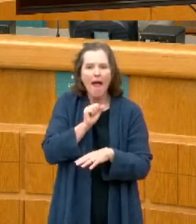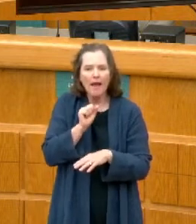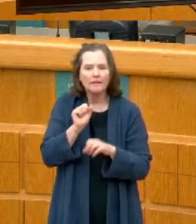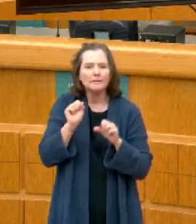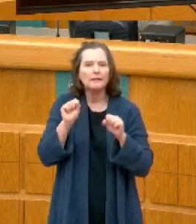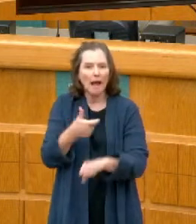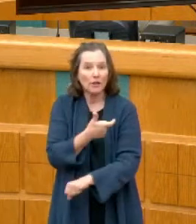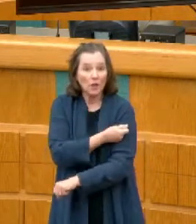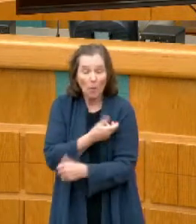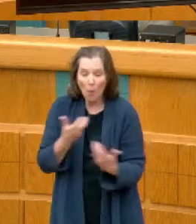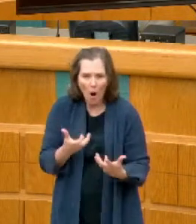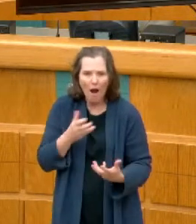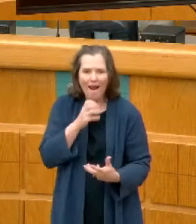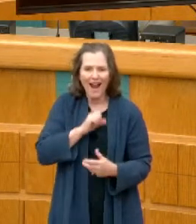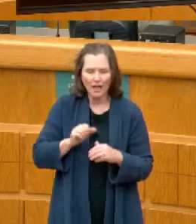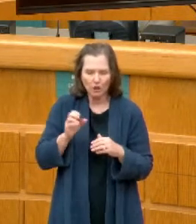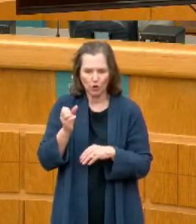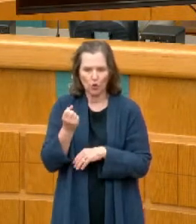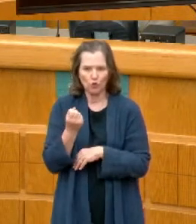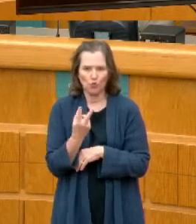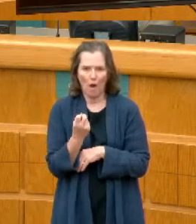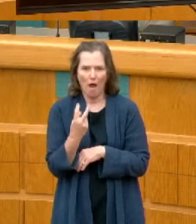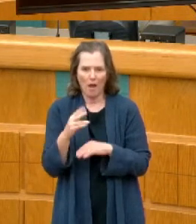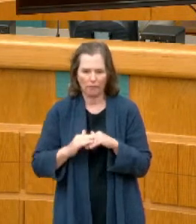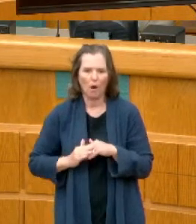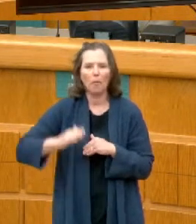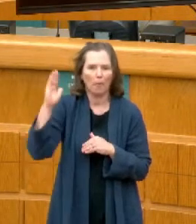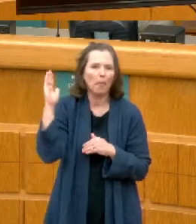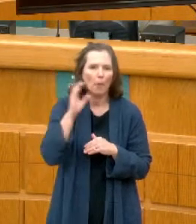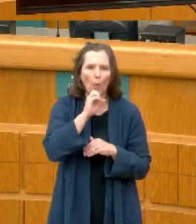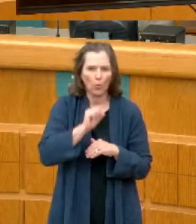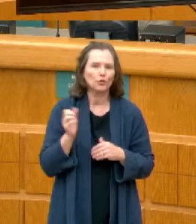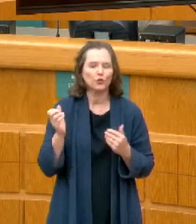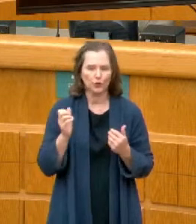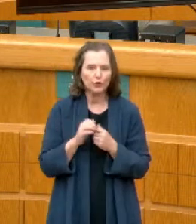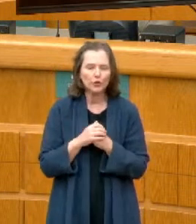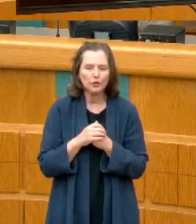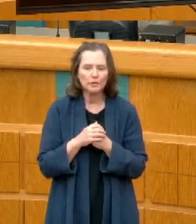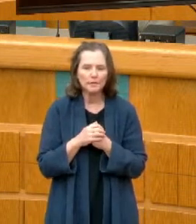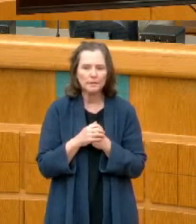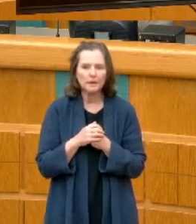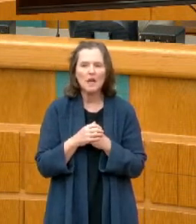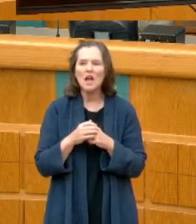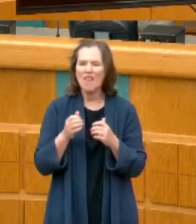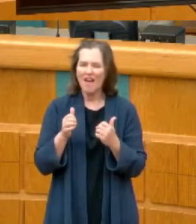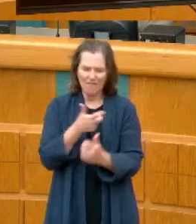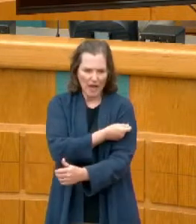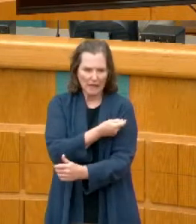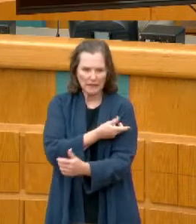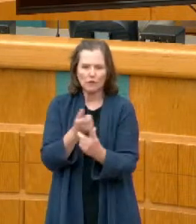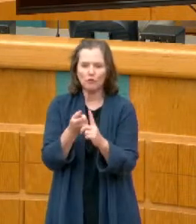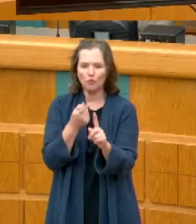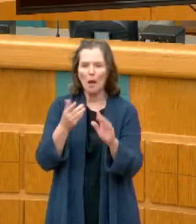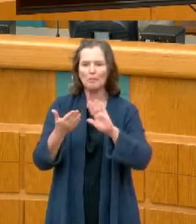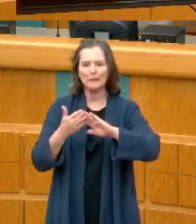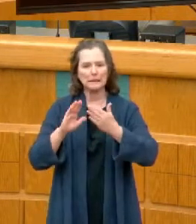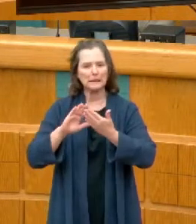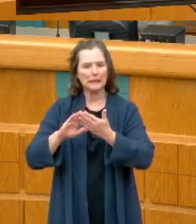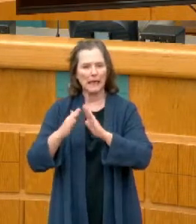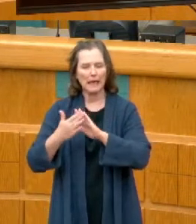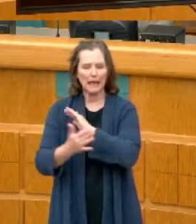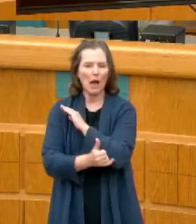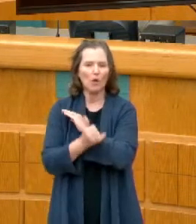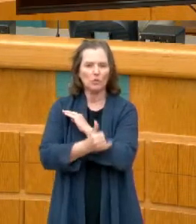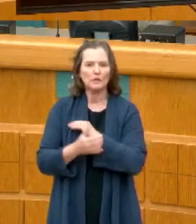that. And that's brought to you by our City County Health District. We're also working as a community just